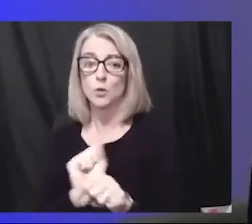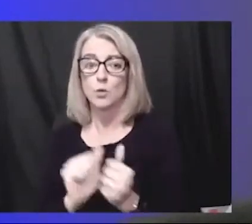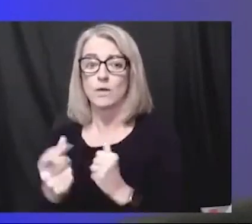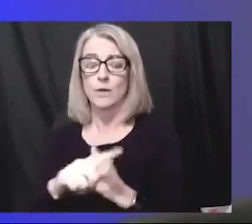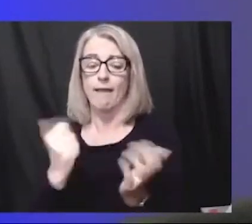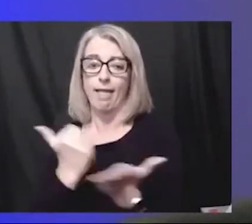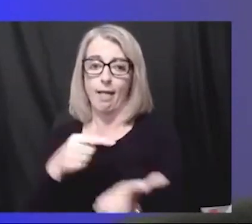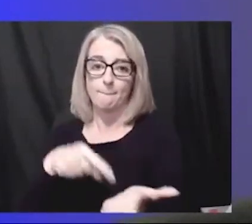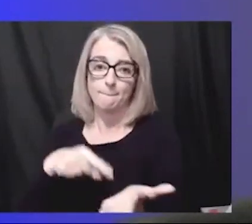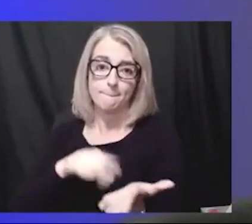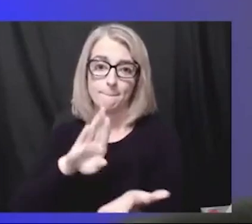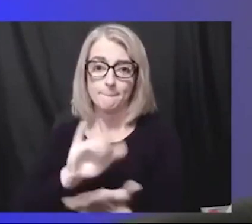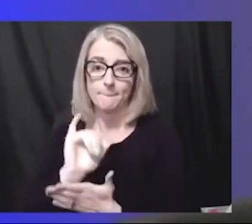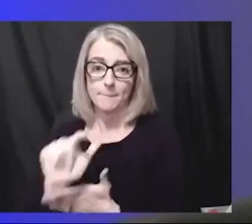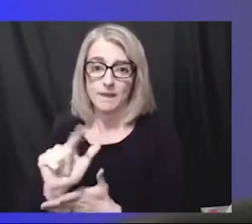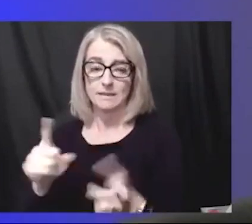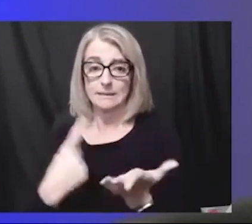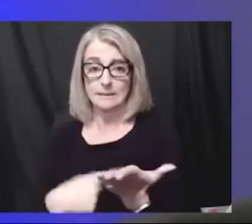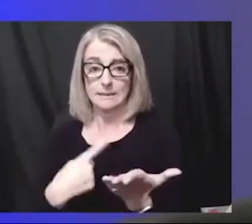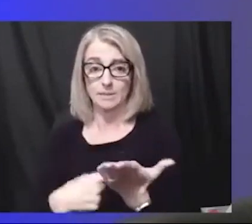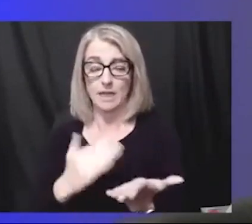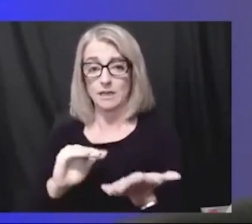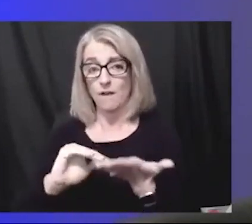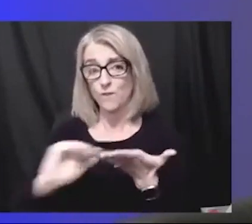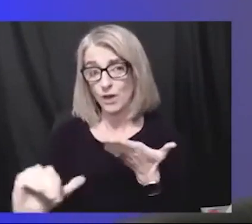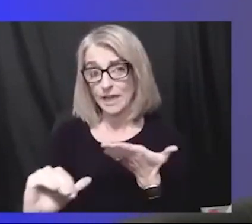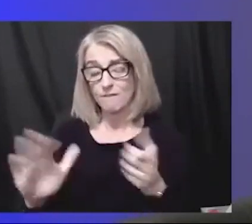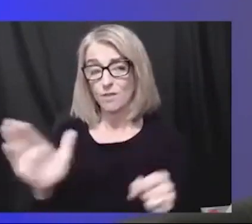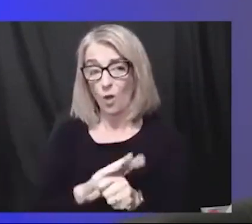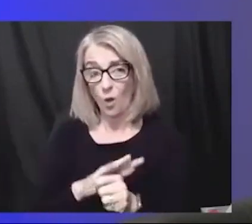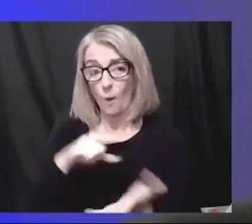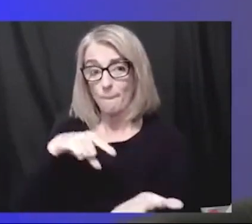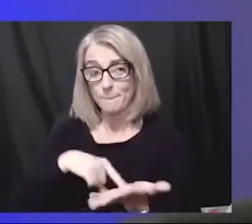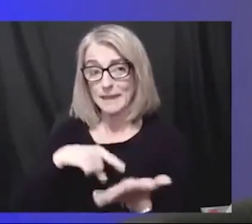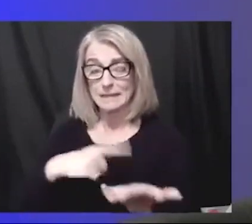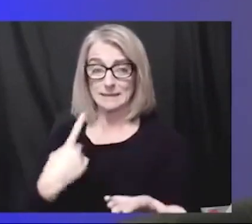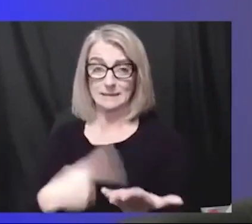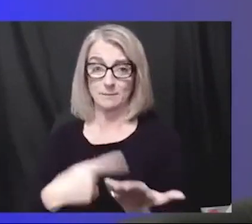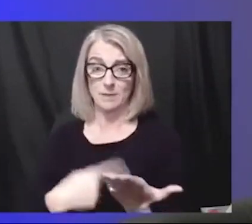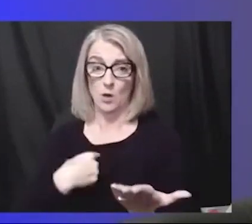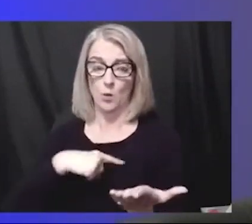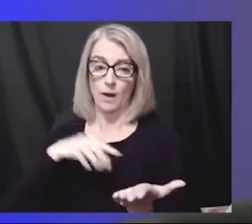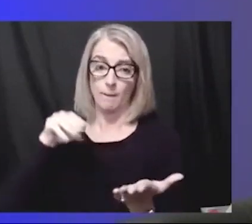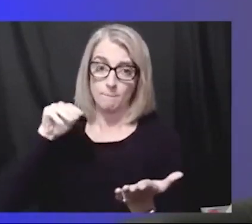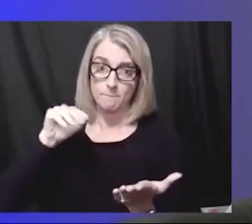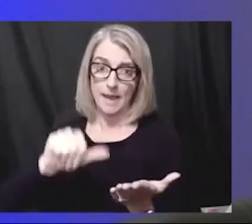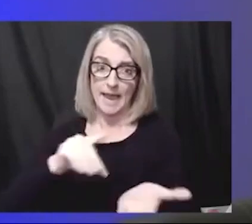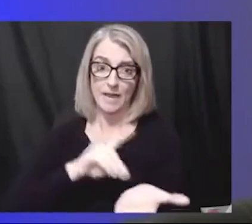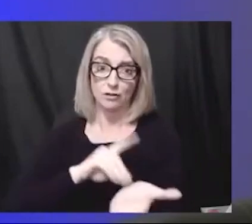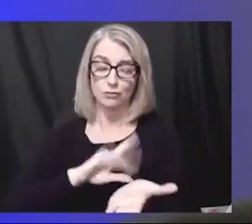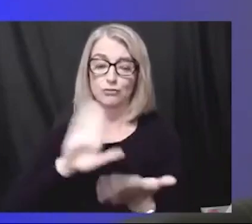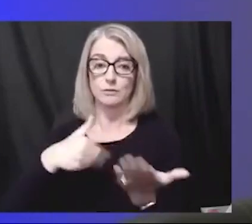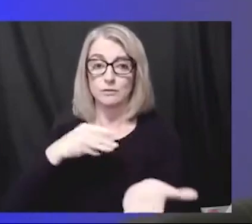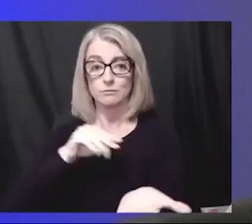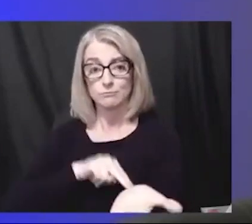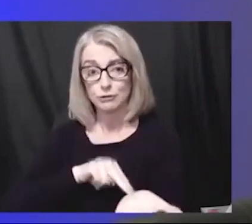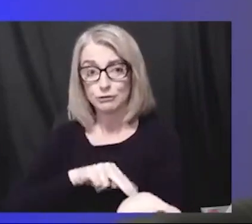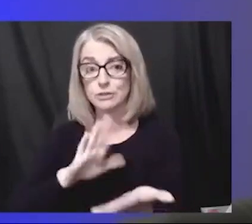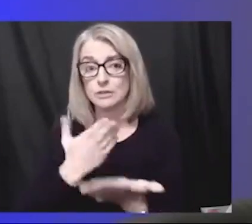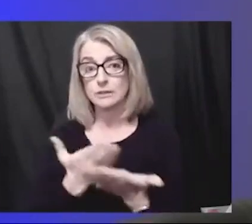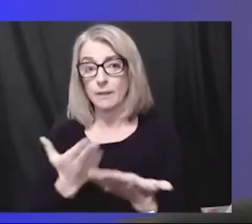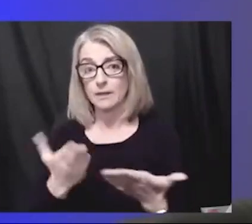think the struggle is that, and this is what, when you choose to get unvaccinated, beware the choice. Because